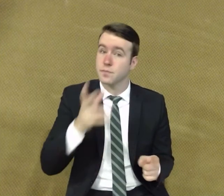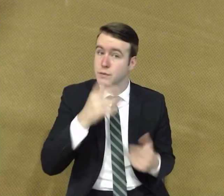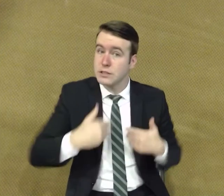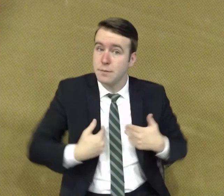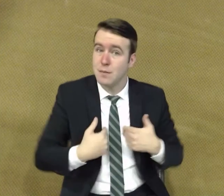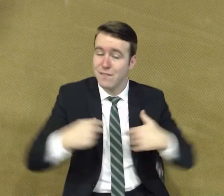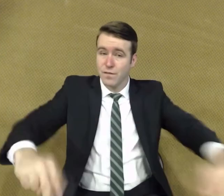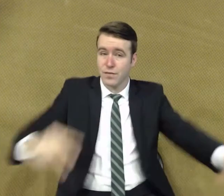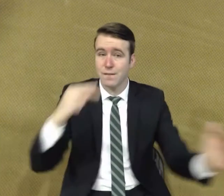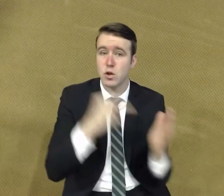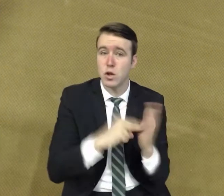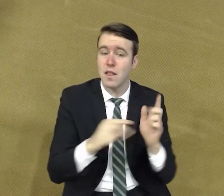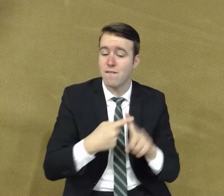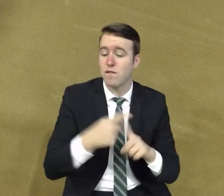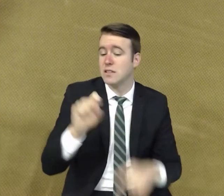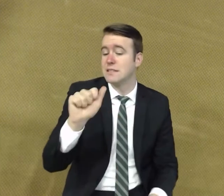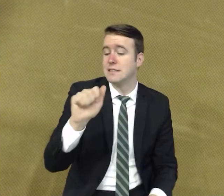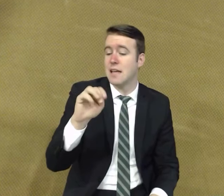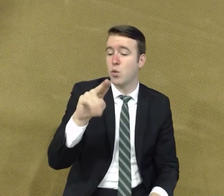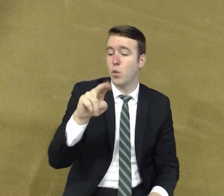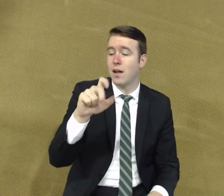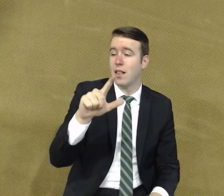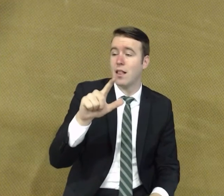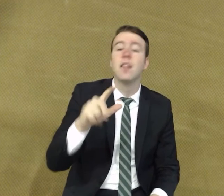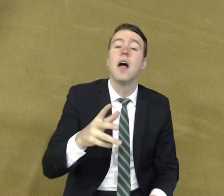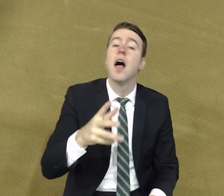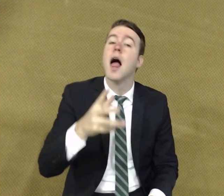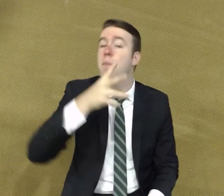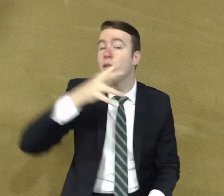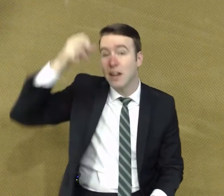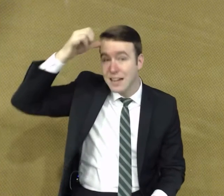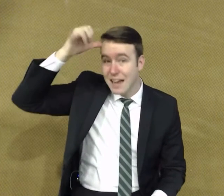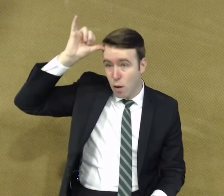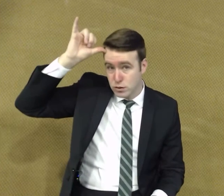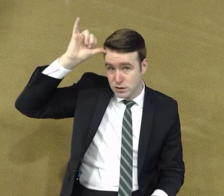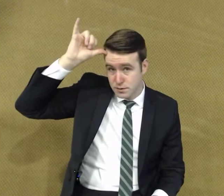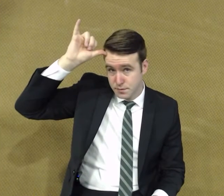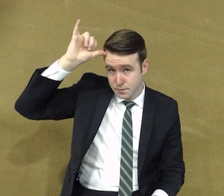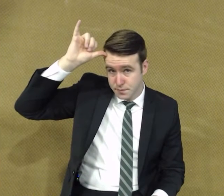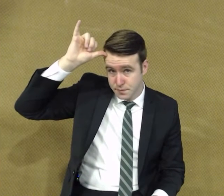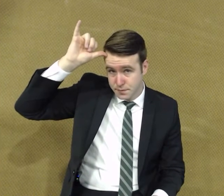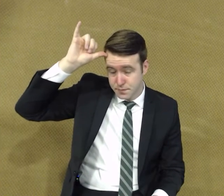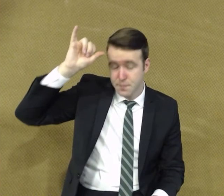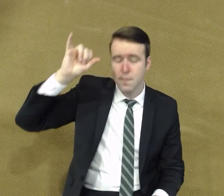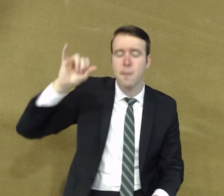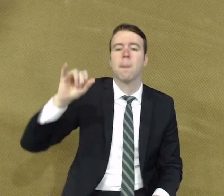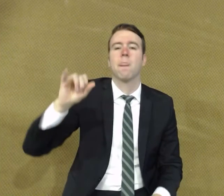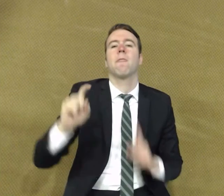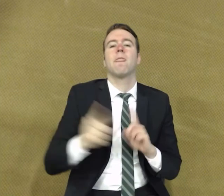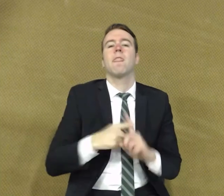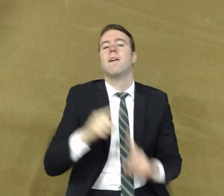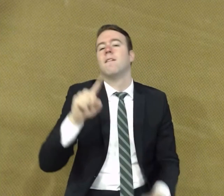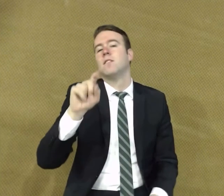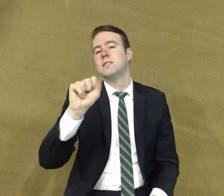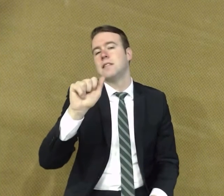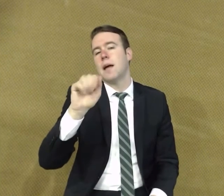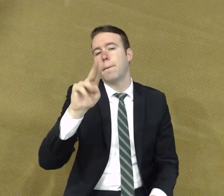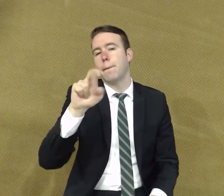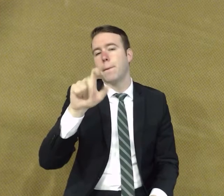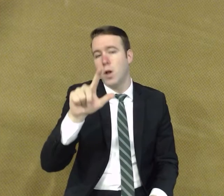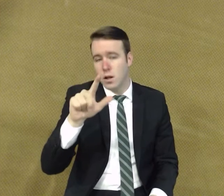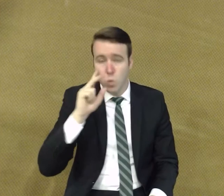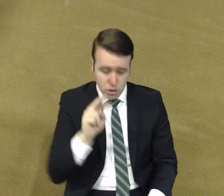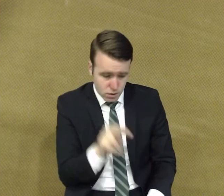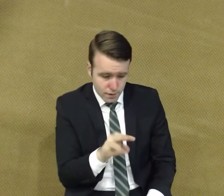the book of 1 Samuel, and they are mother cows. And in the book of 1 Samuel, you'll